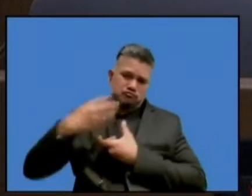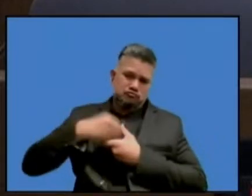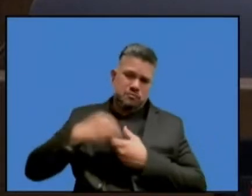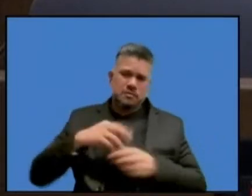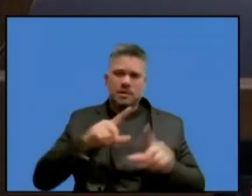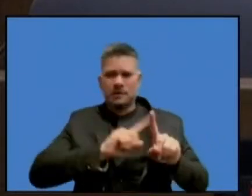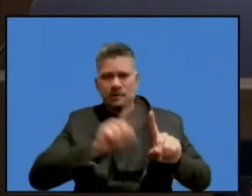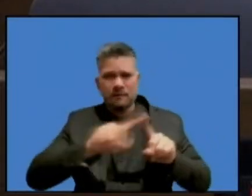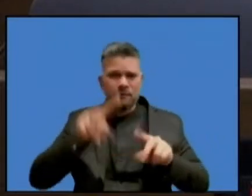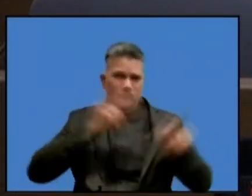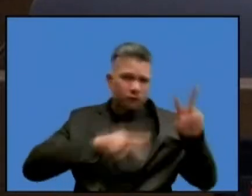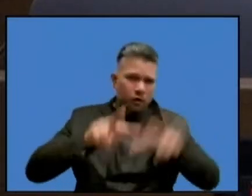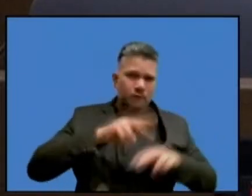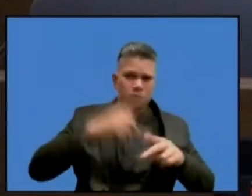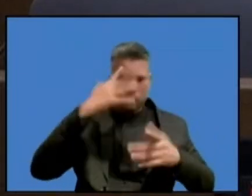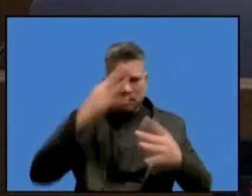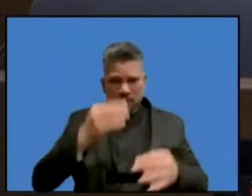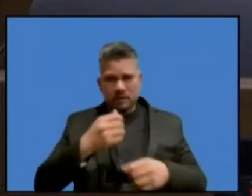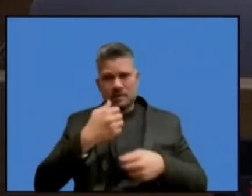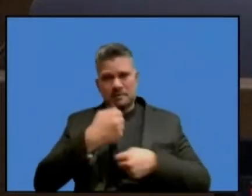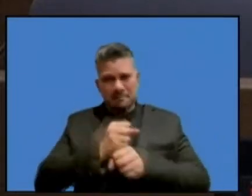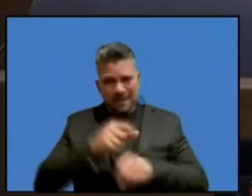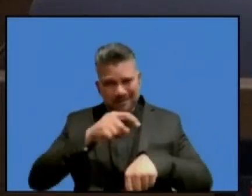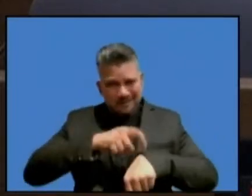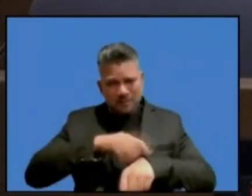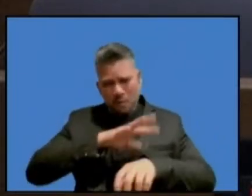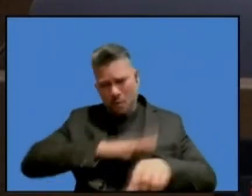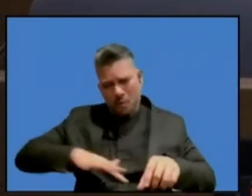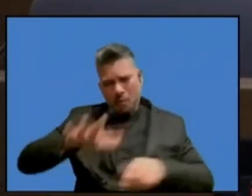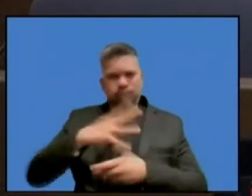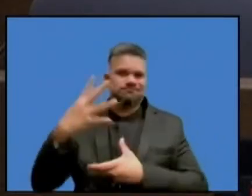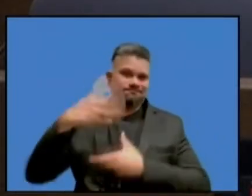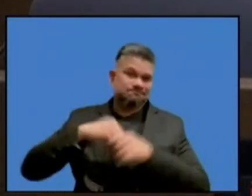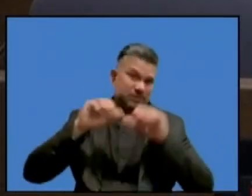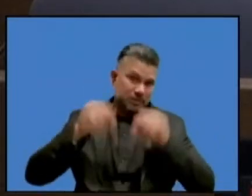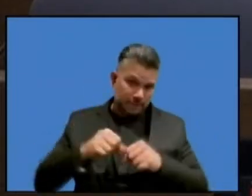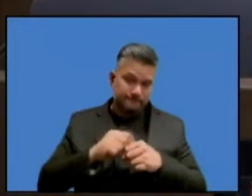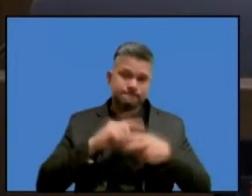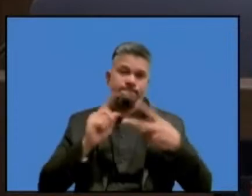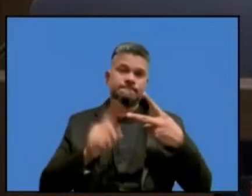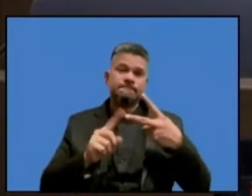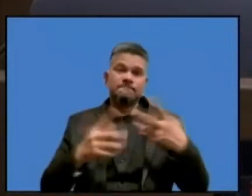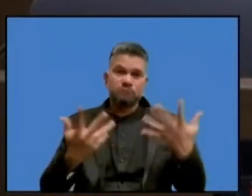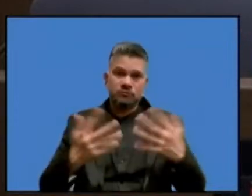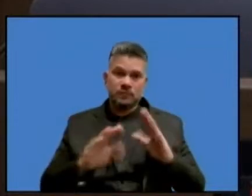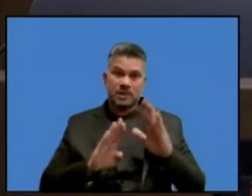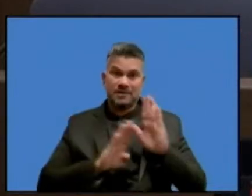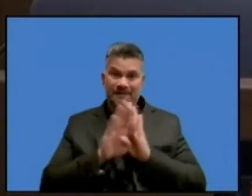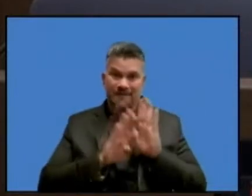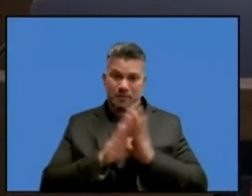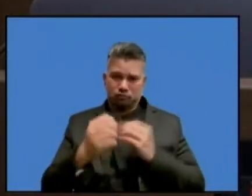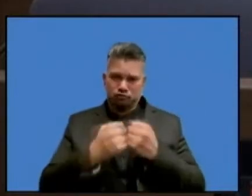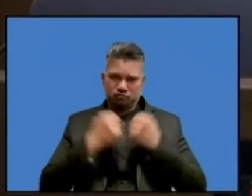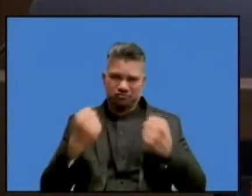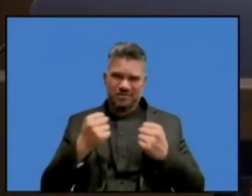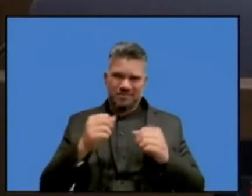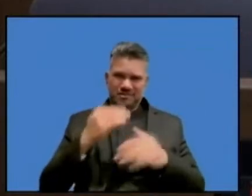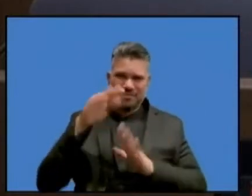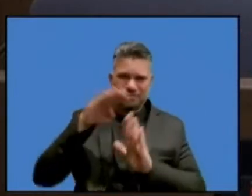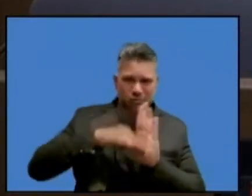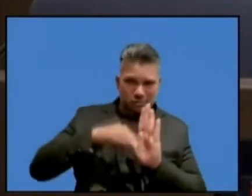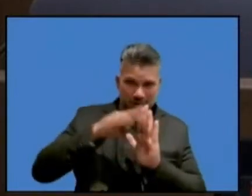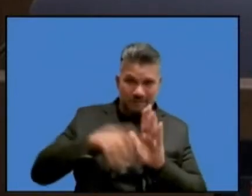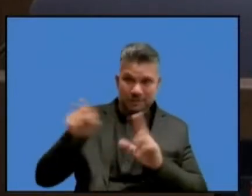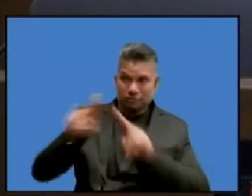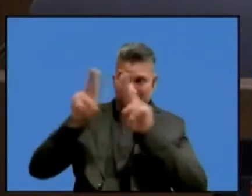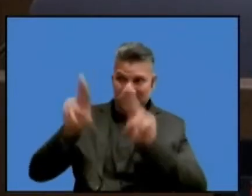policy processes on migration. Number 2, to develop and strengthen programs which link international students with potential employers and